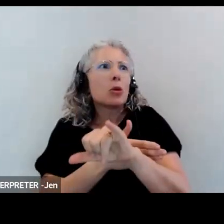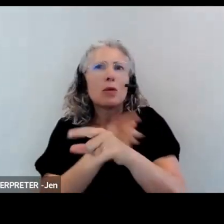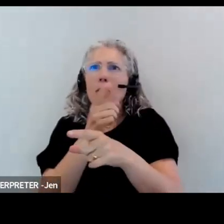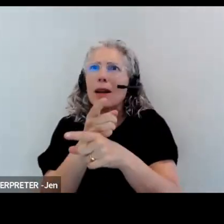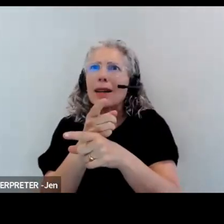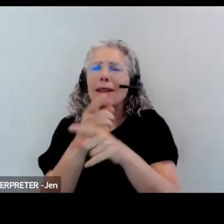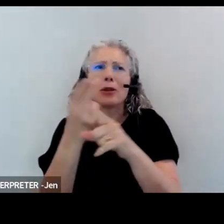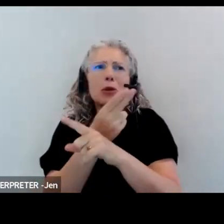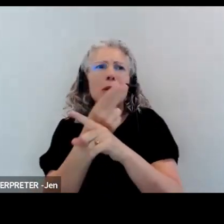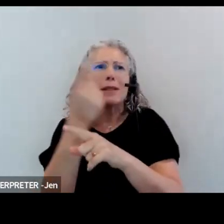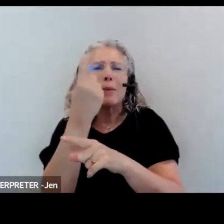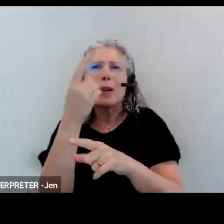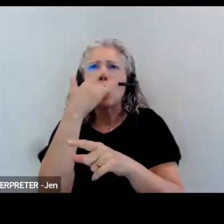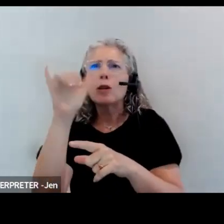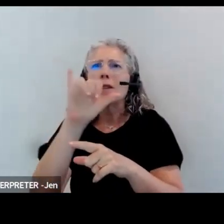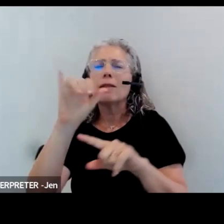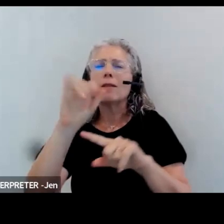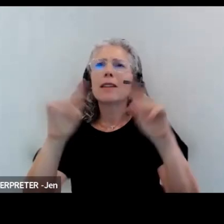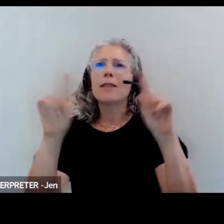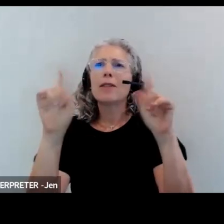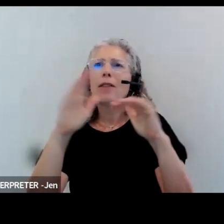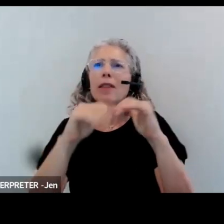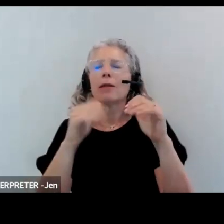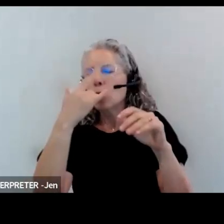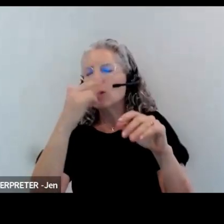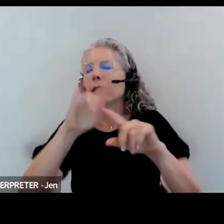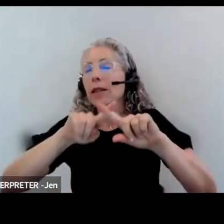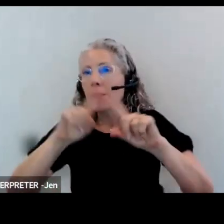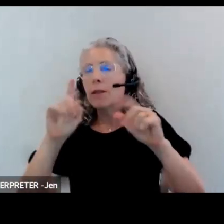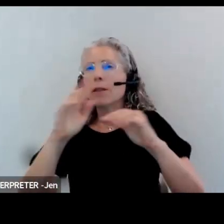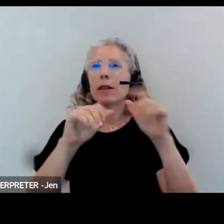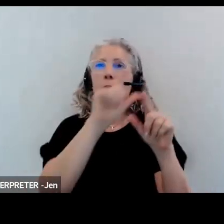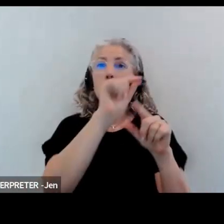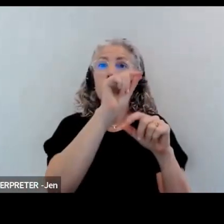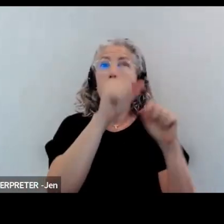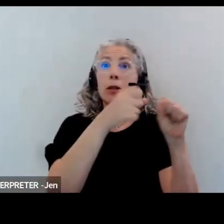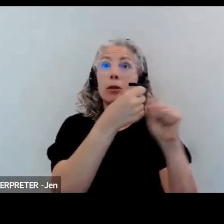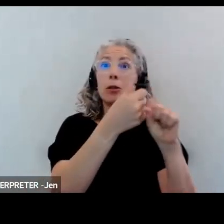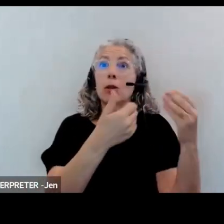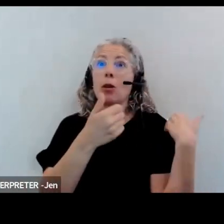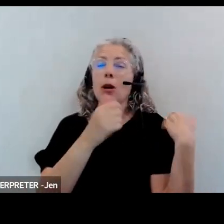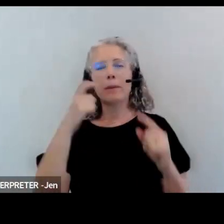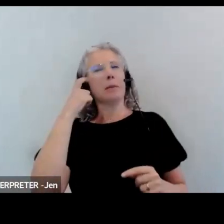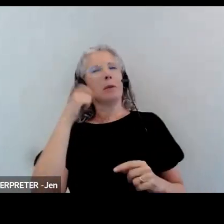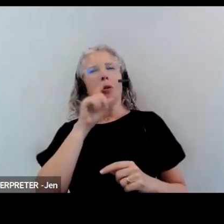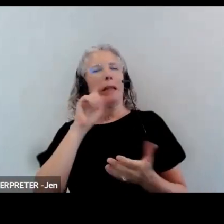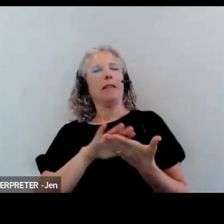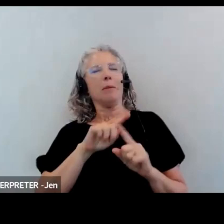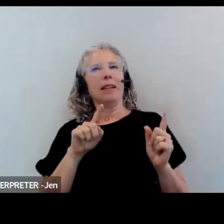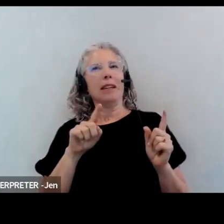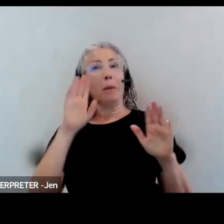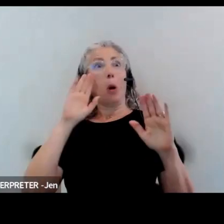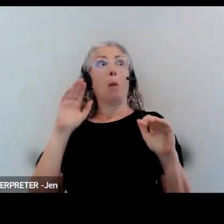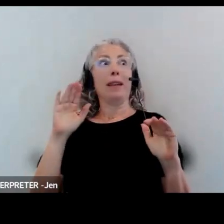are using something that looks different than 20 years ago. And, you know, I'm kind of skeptical, so I'm not sure I really believe that, but I'm saying that for the purpose of